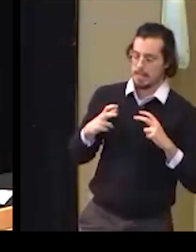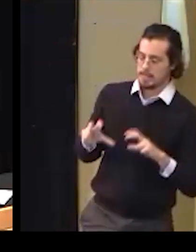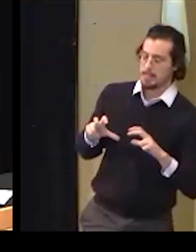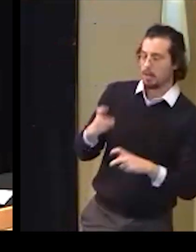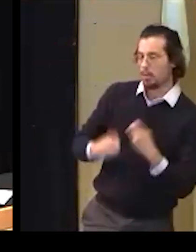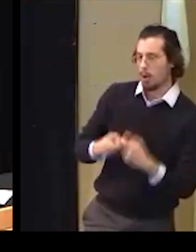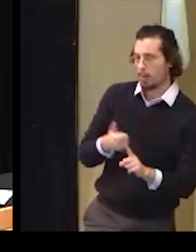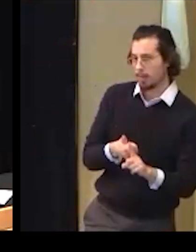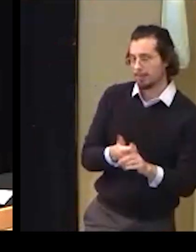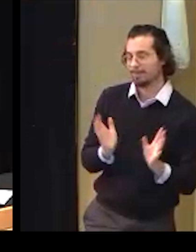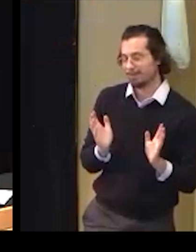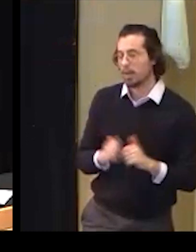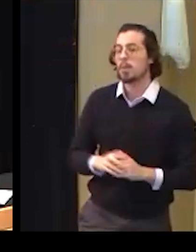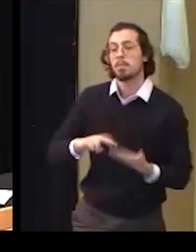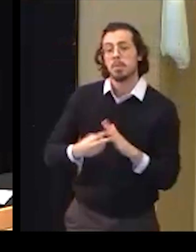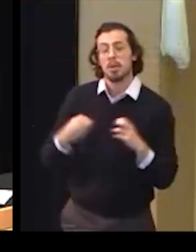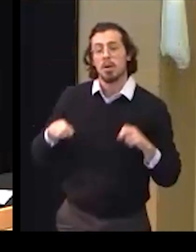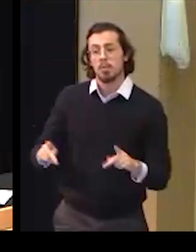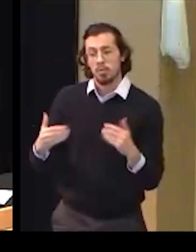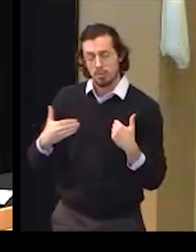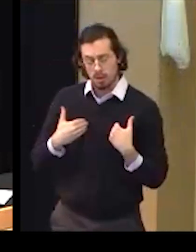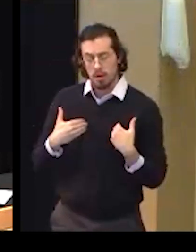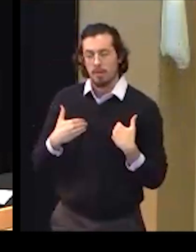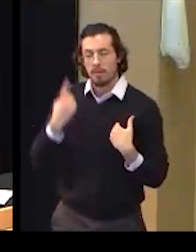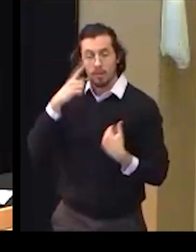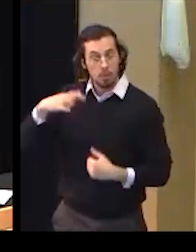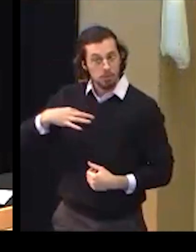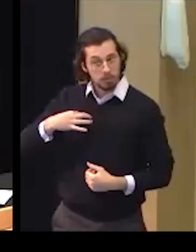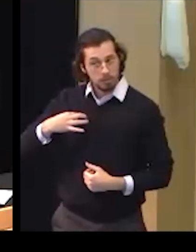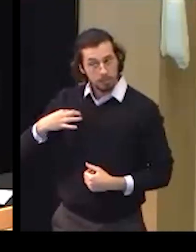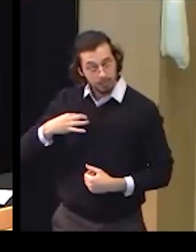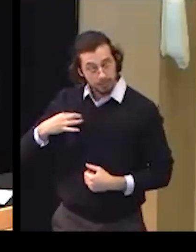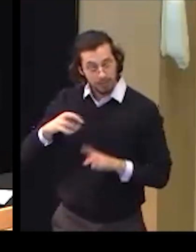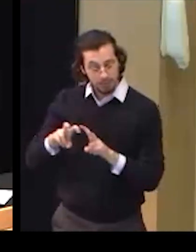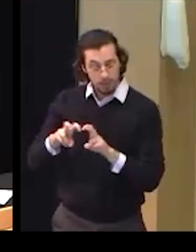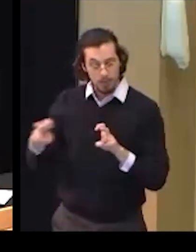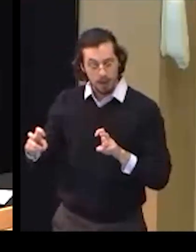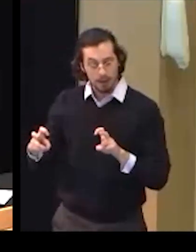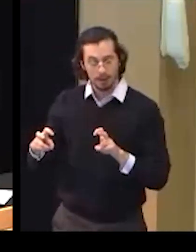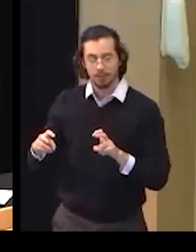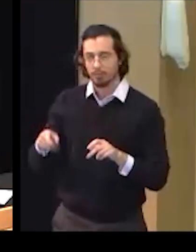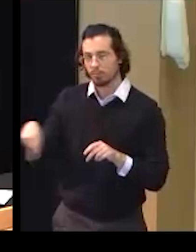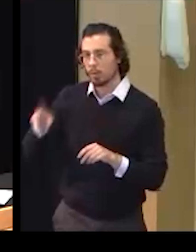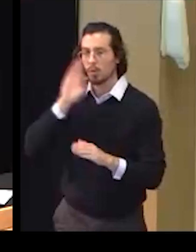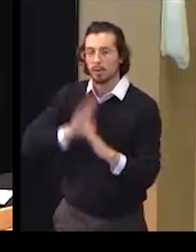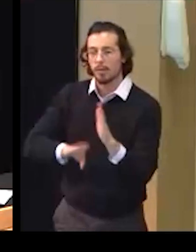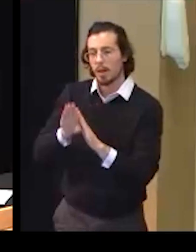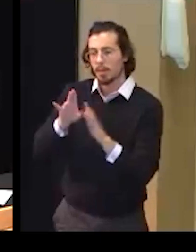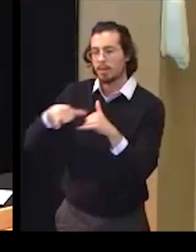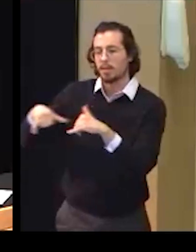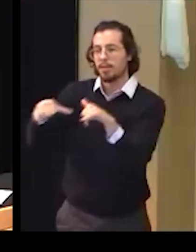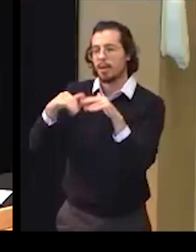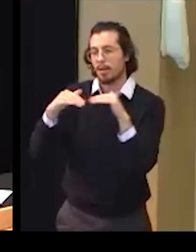problem. So there is an opportunity to volunteer for this panel that's developing the standard, and I would really